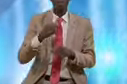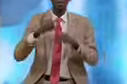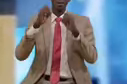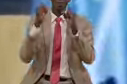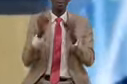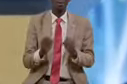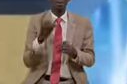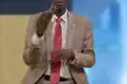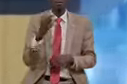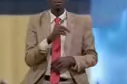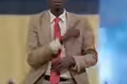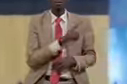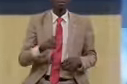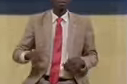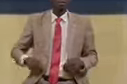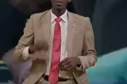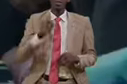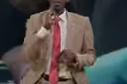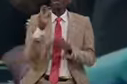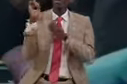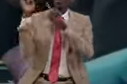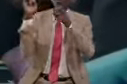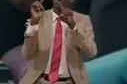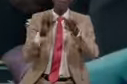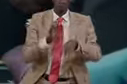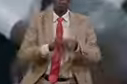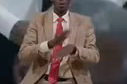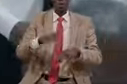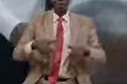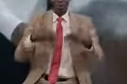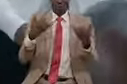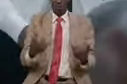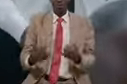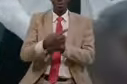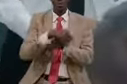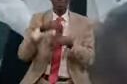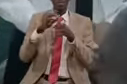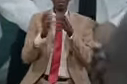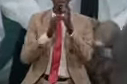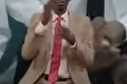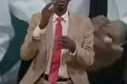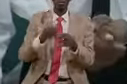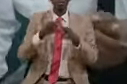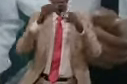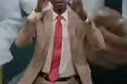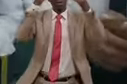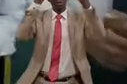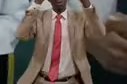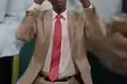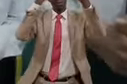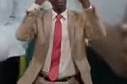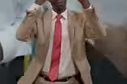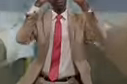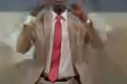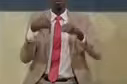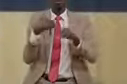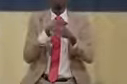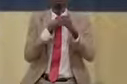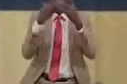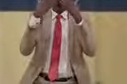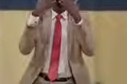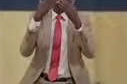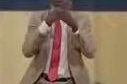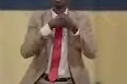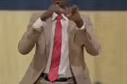of the Lord is coming upon your life today. Father, we thank you today and bless